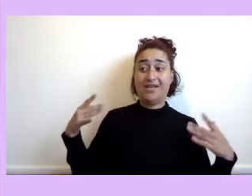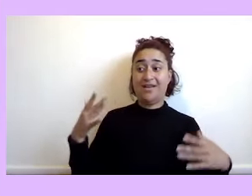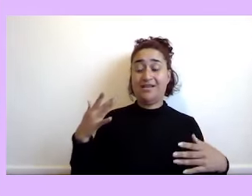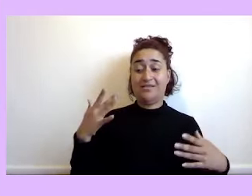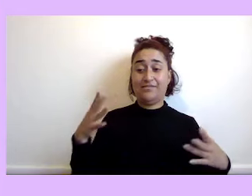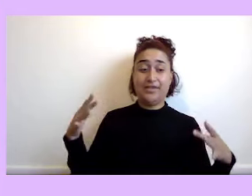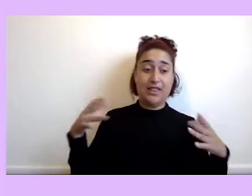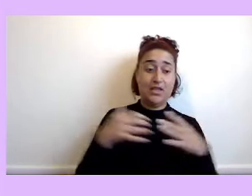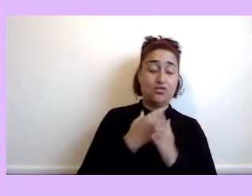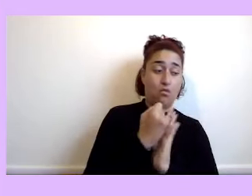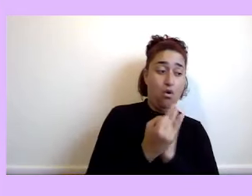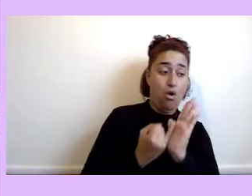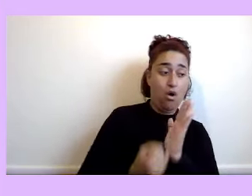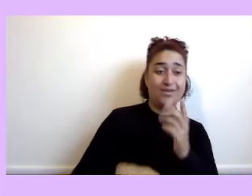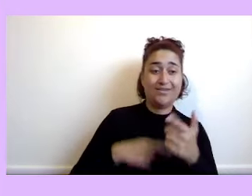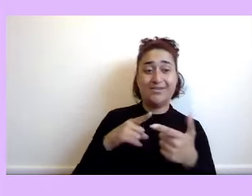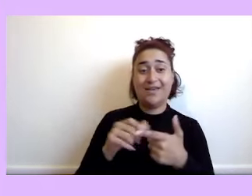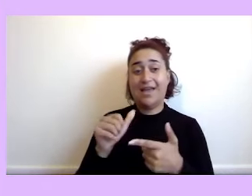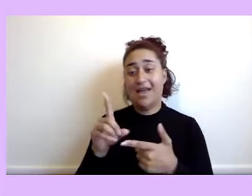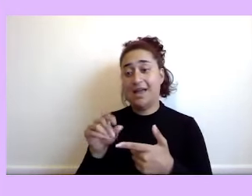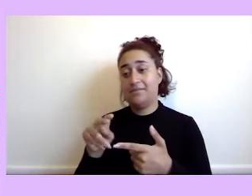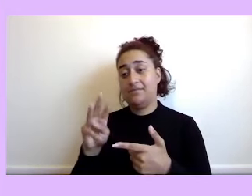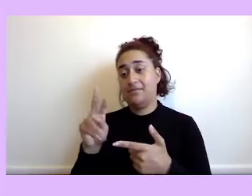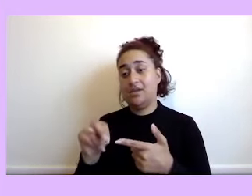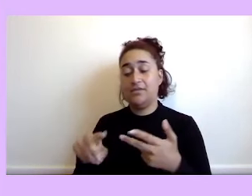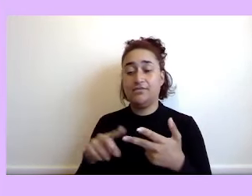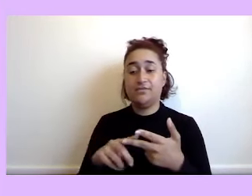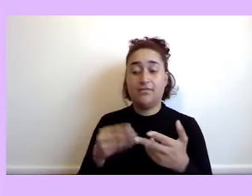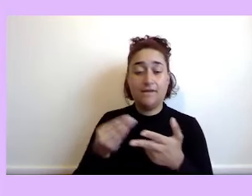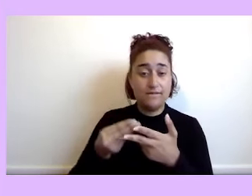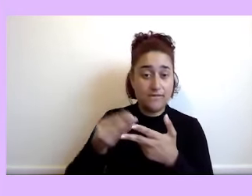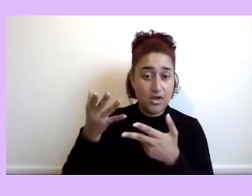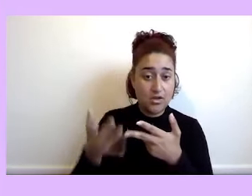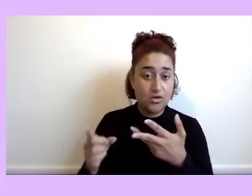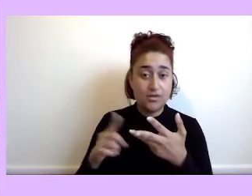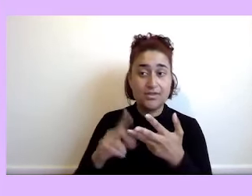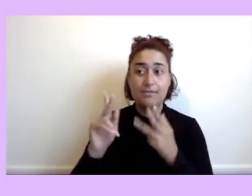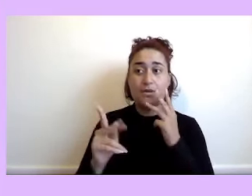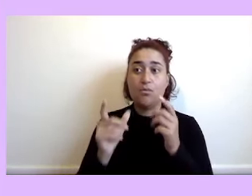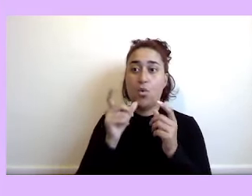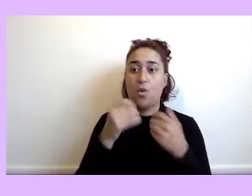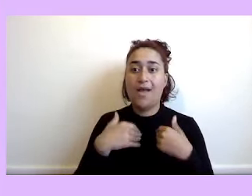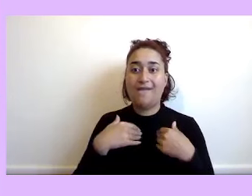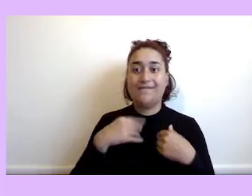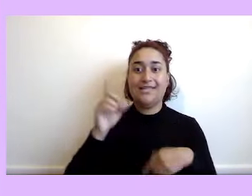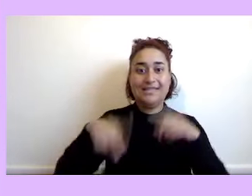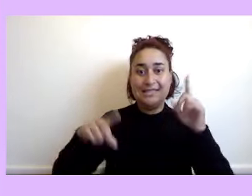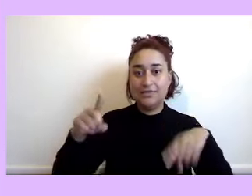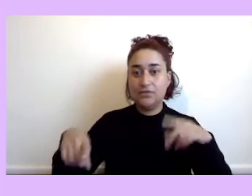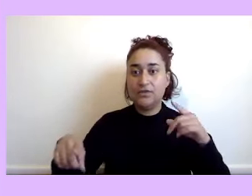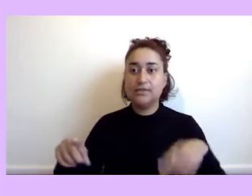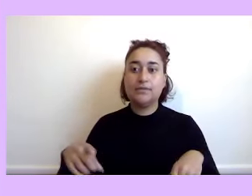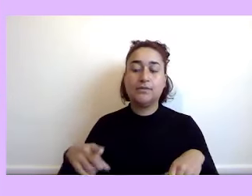artists, administrators, funders, people who wear multiple hats,